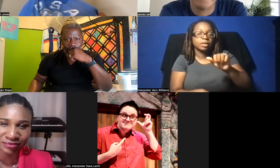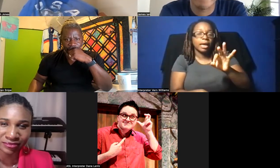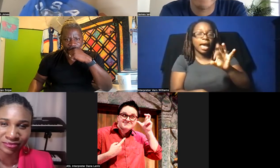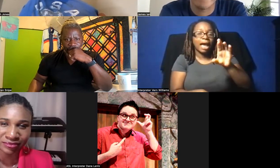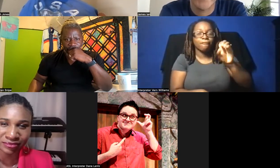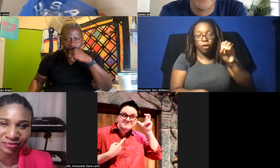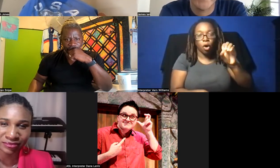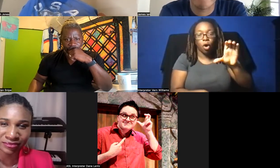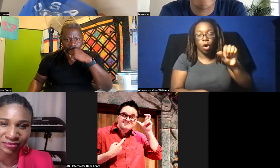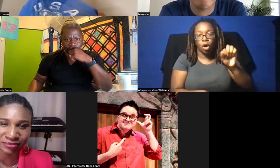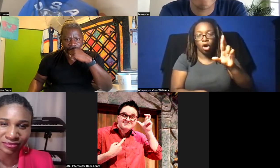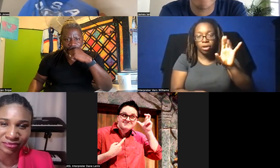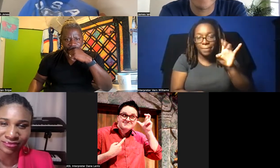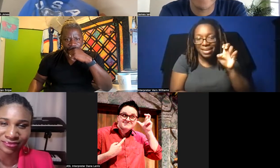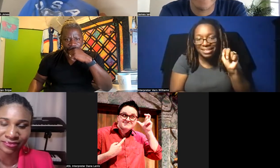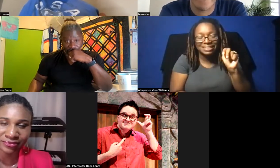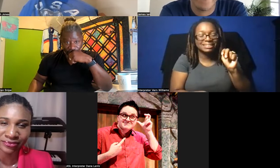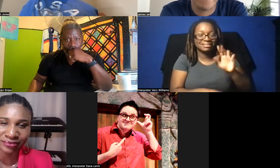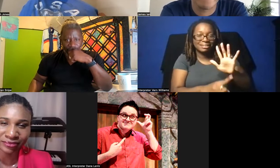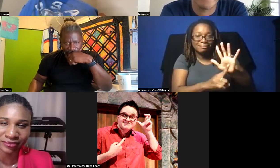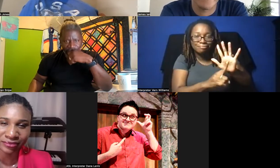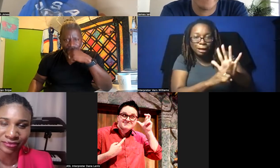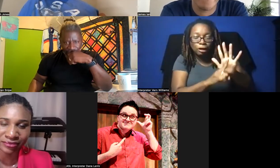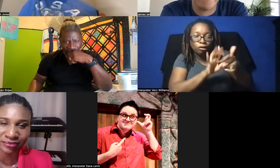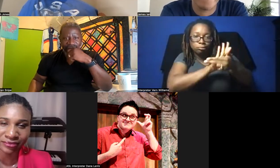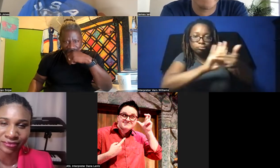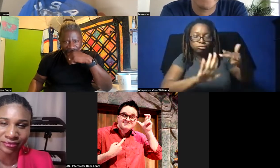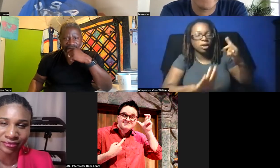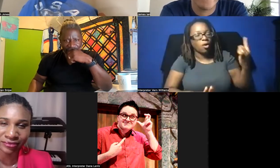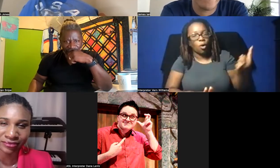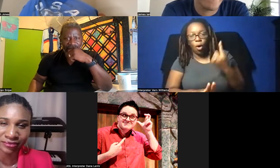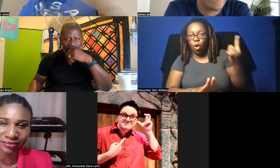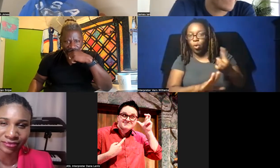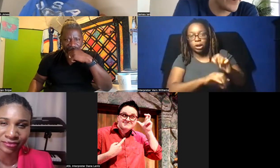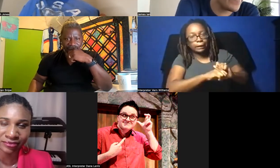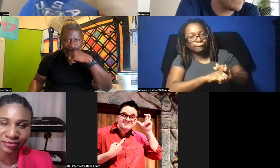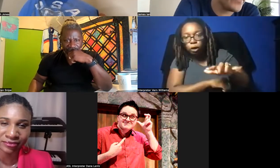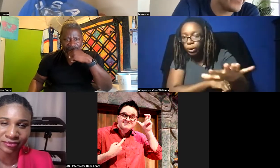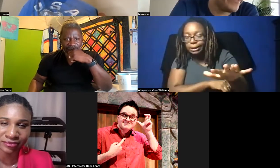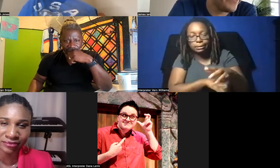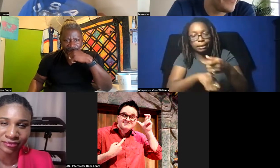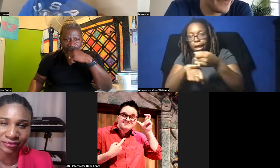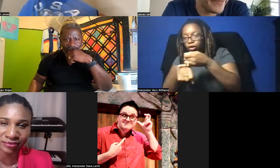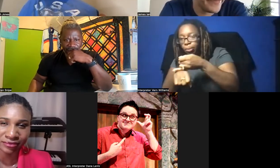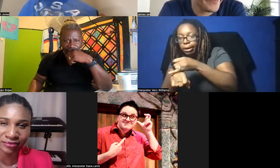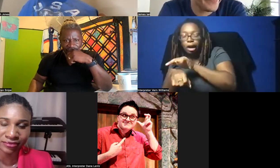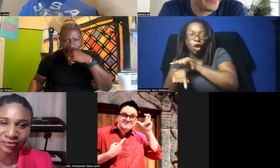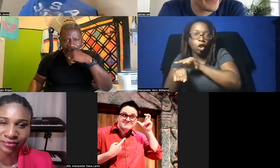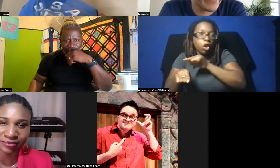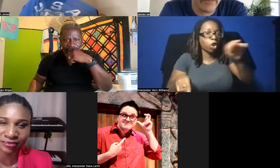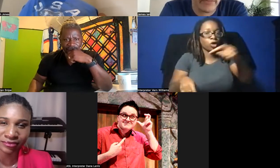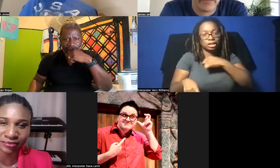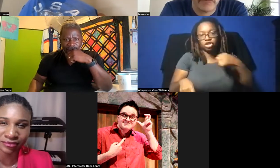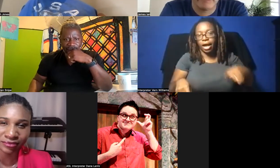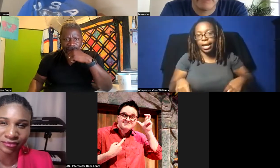Afro-Caribbean, the Afro diaspora has always influenced everything from the Caribbean to China. And so when